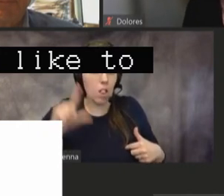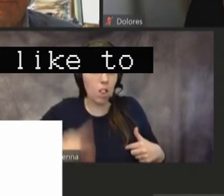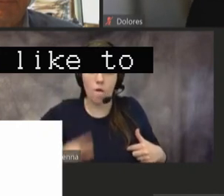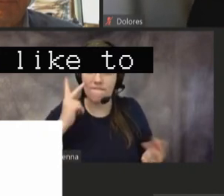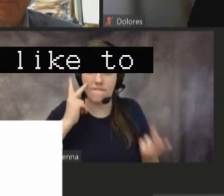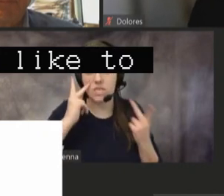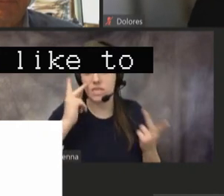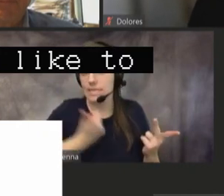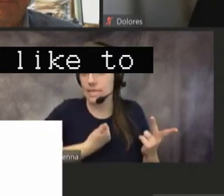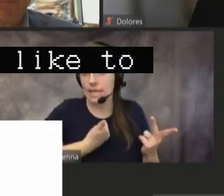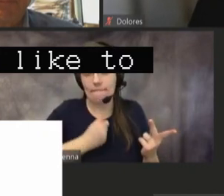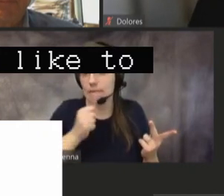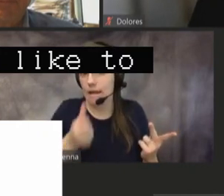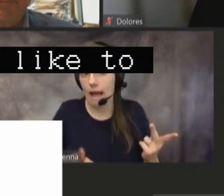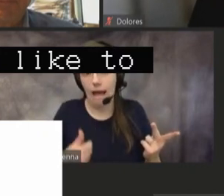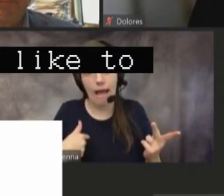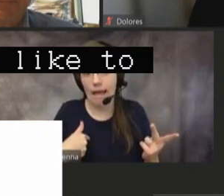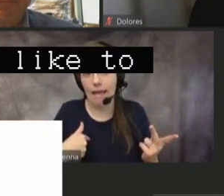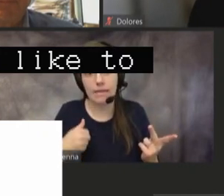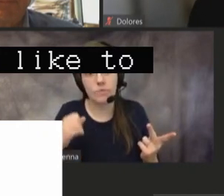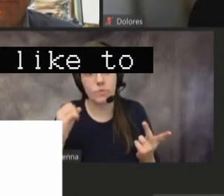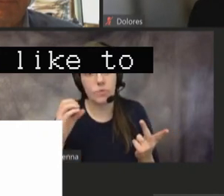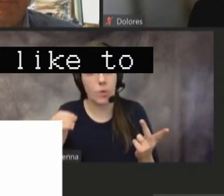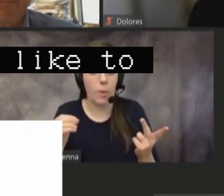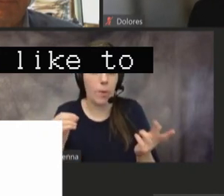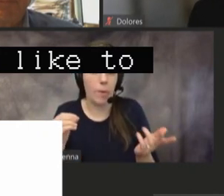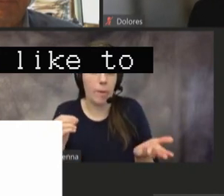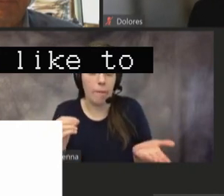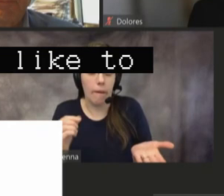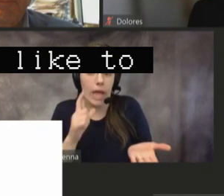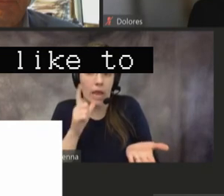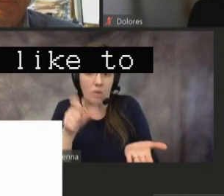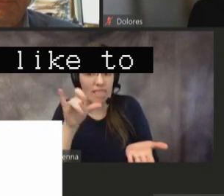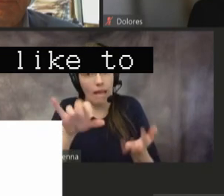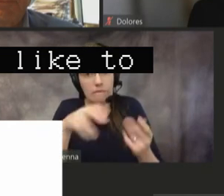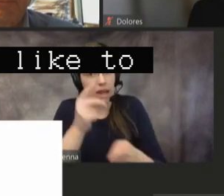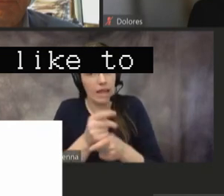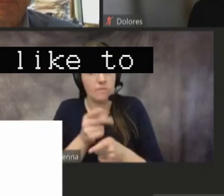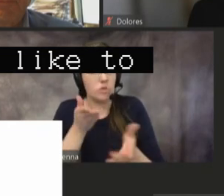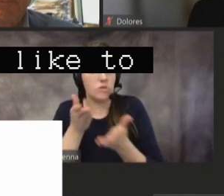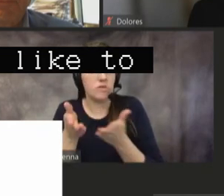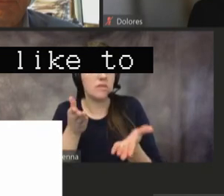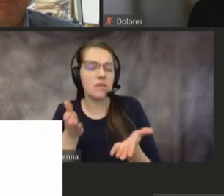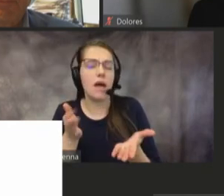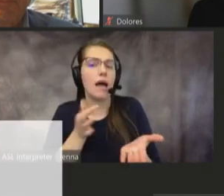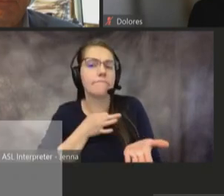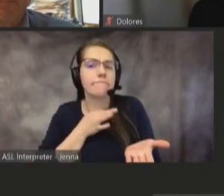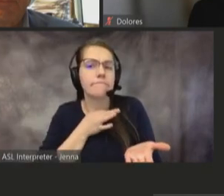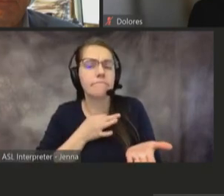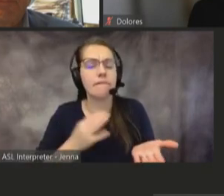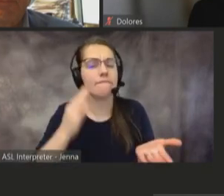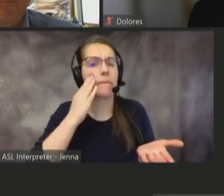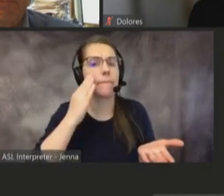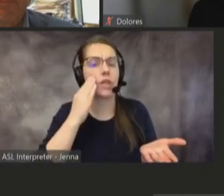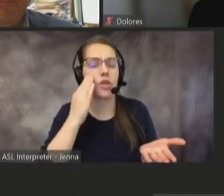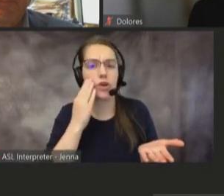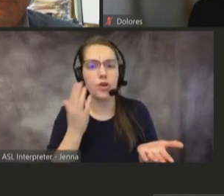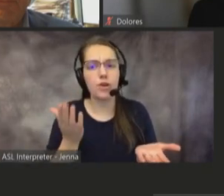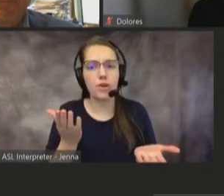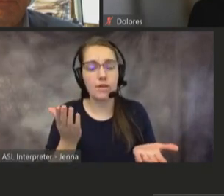haven't, you know, needed those services. So I just want to familiarize myself. So